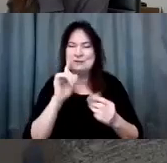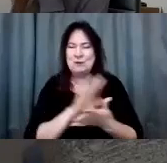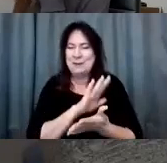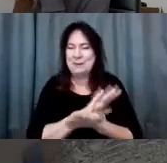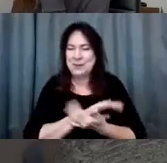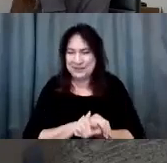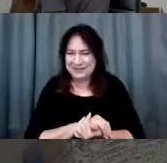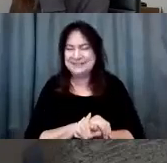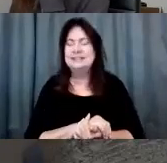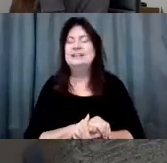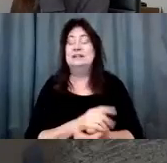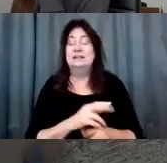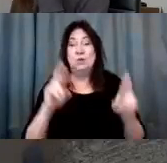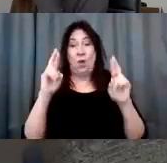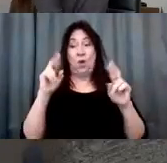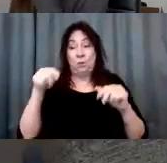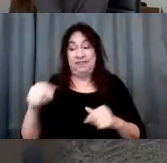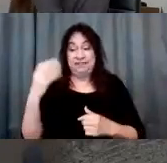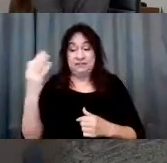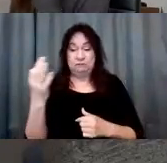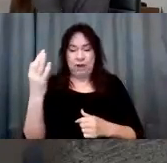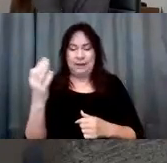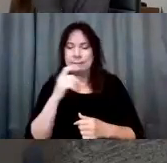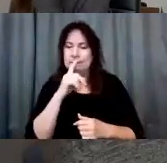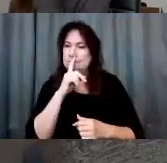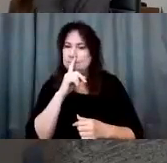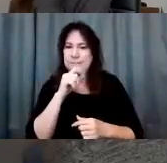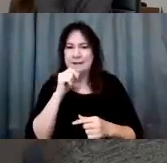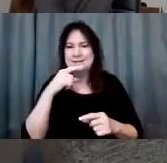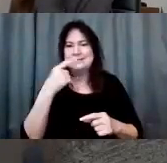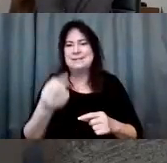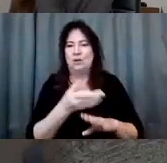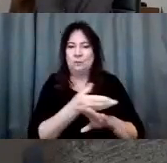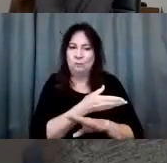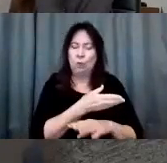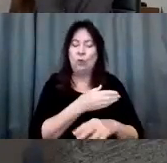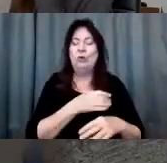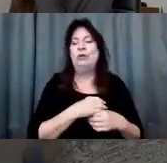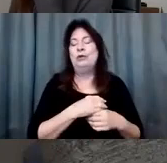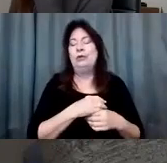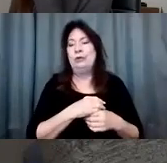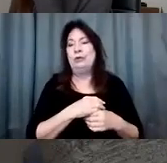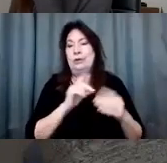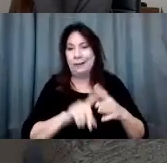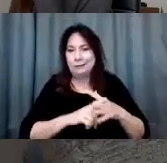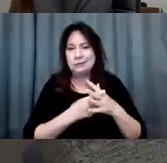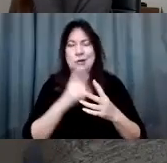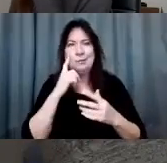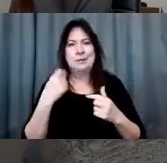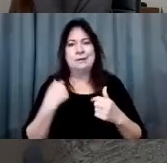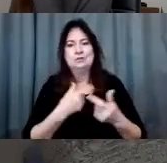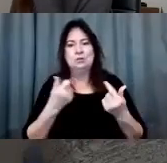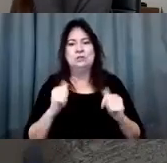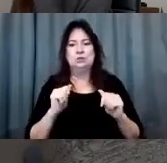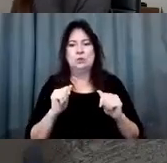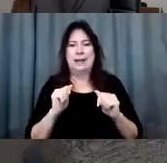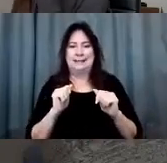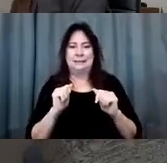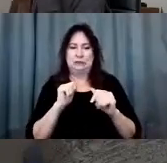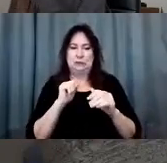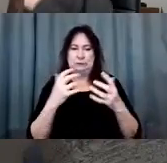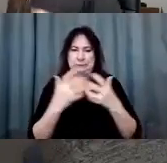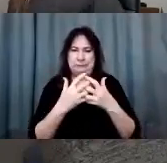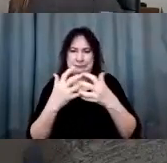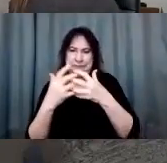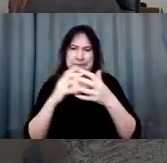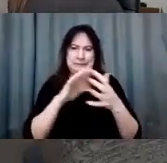We're hoping that that'll be this coming Friday. I didn't say that at the outset because we're trying to mesh schedules and have